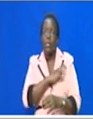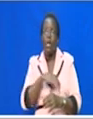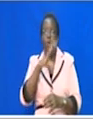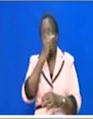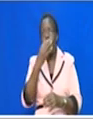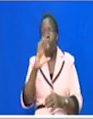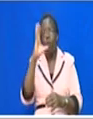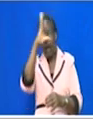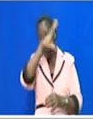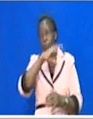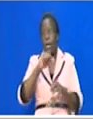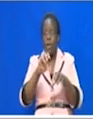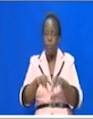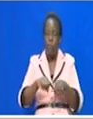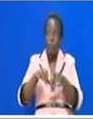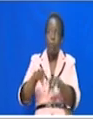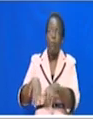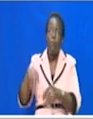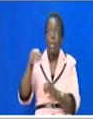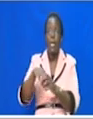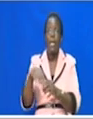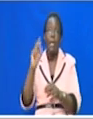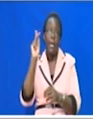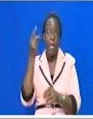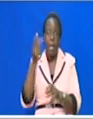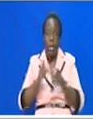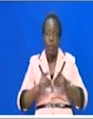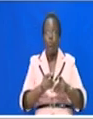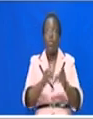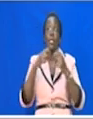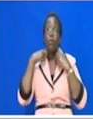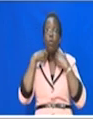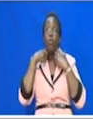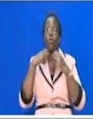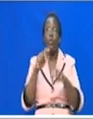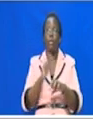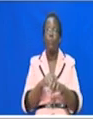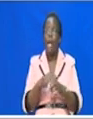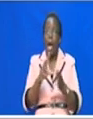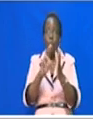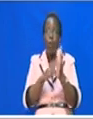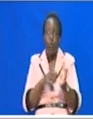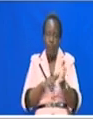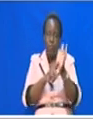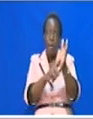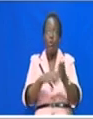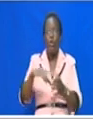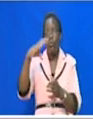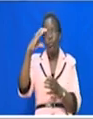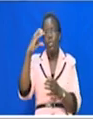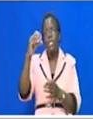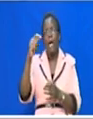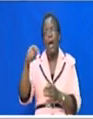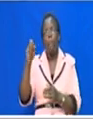in Kenya during the colonial period. I want to refer you to chapter 4 of Form 3 work under